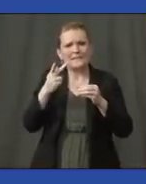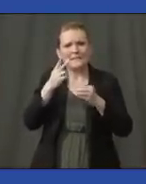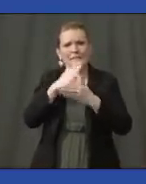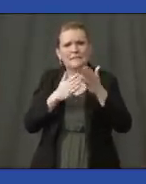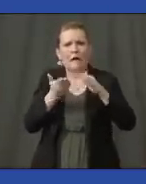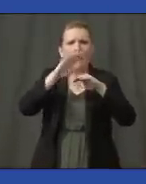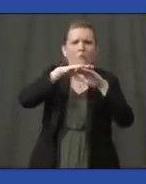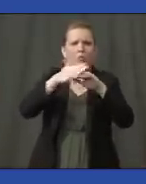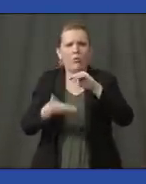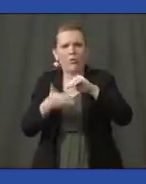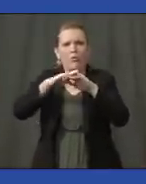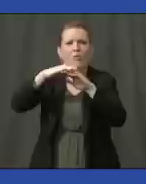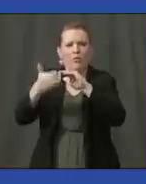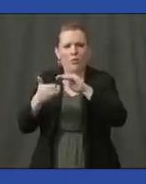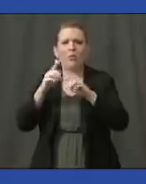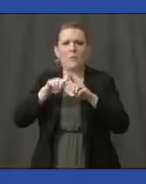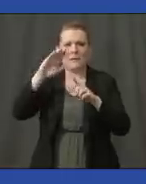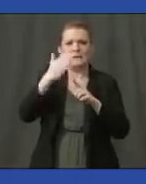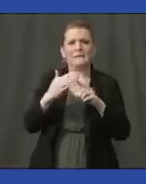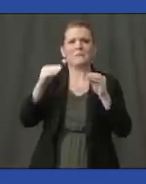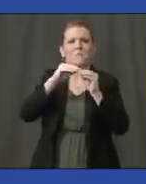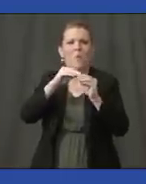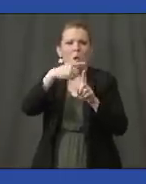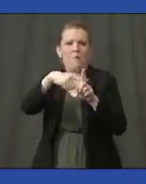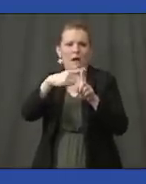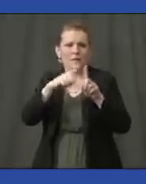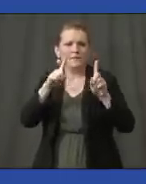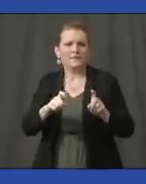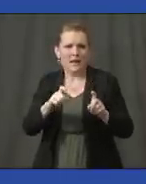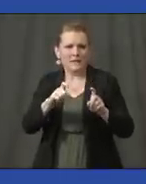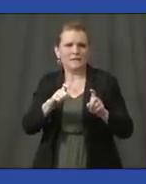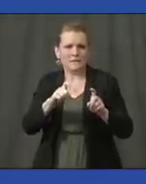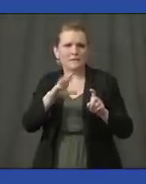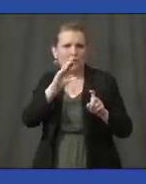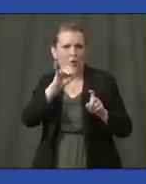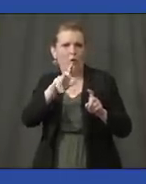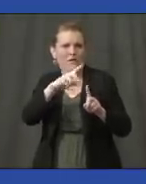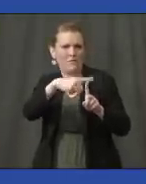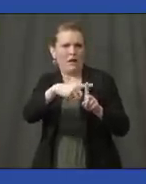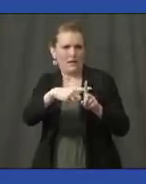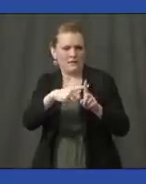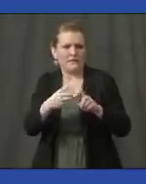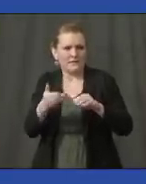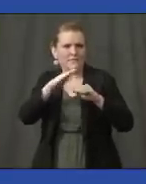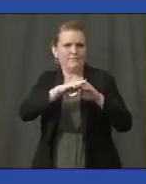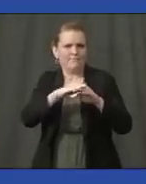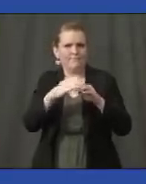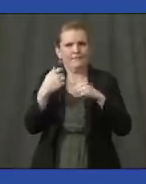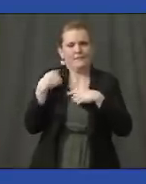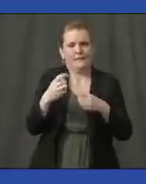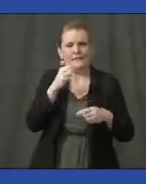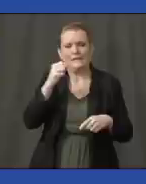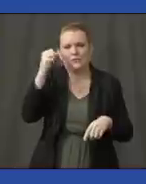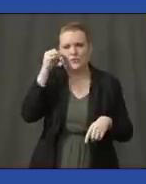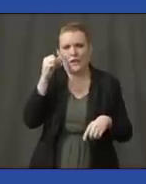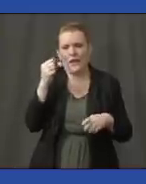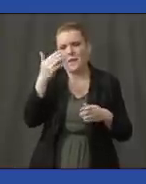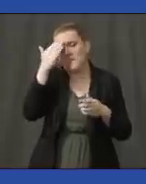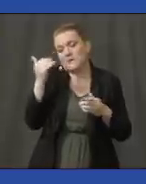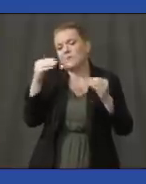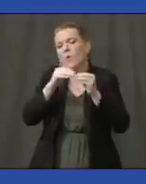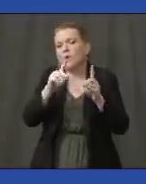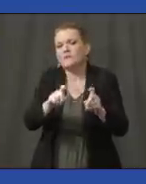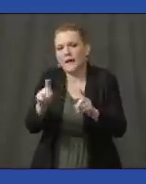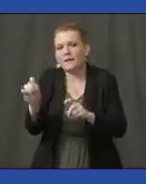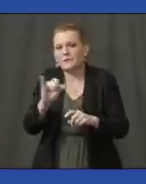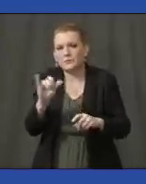from yesterday, and that's because the tests are up from yesterday. Nothing striking there. The deaths are down